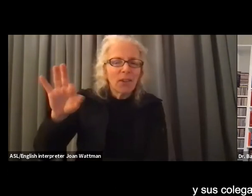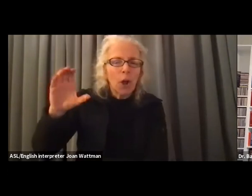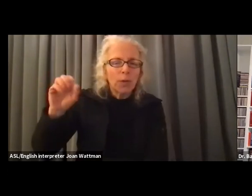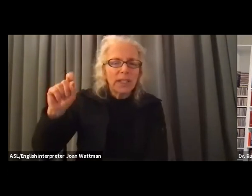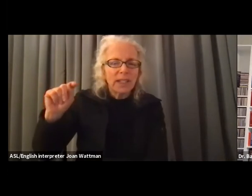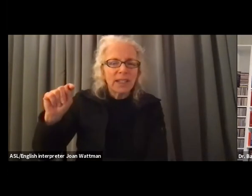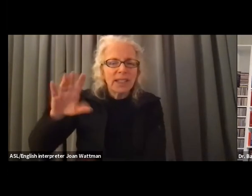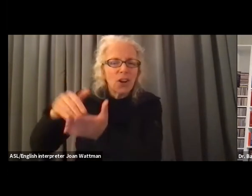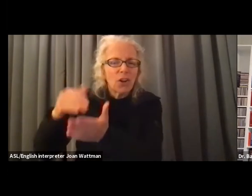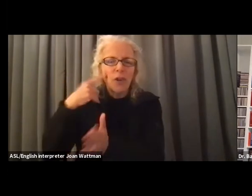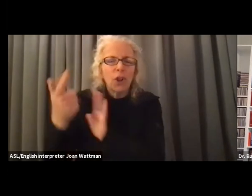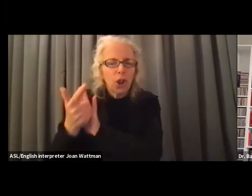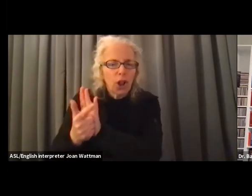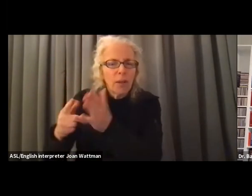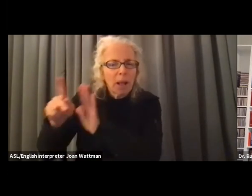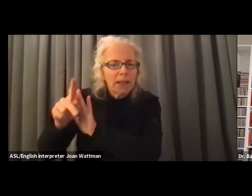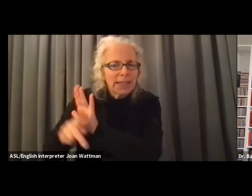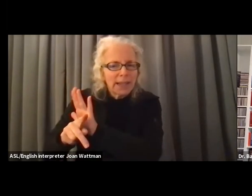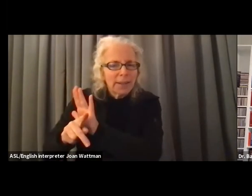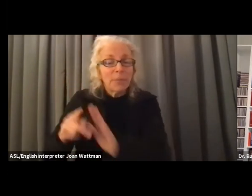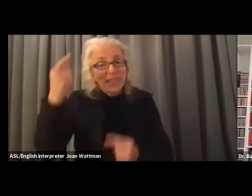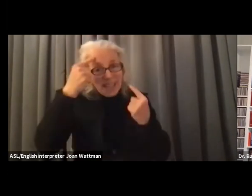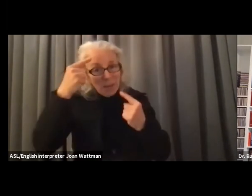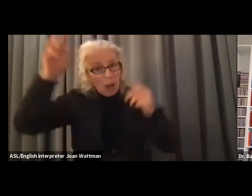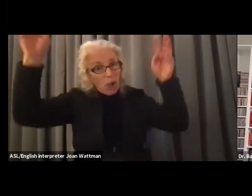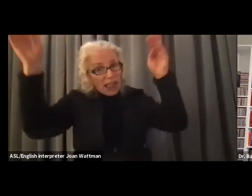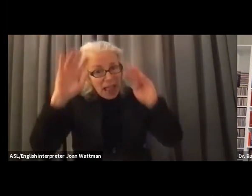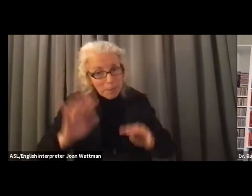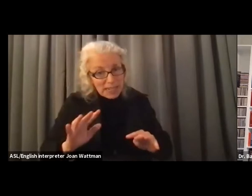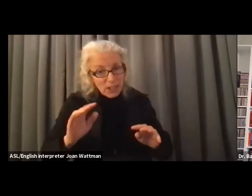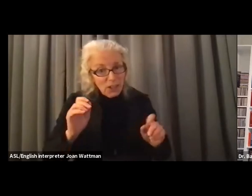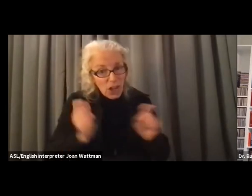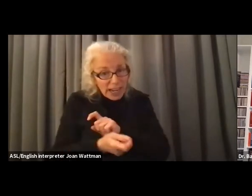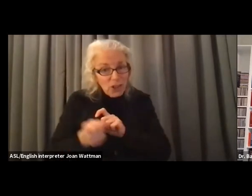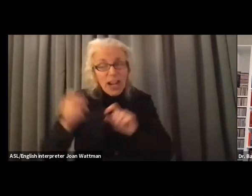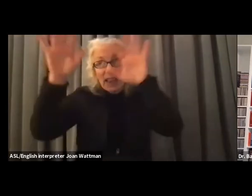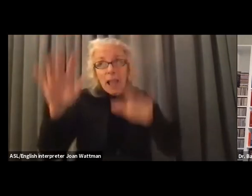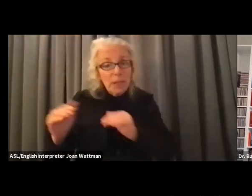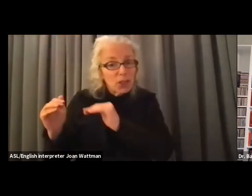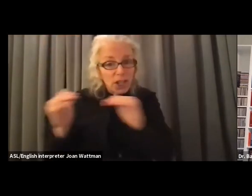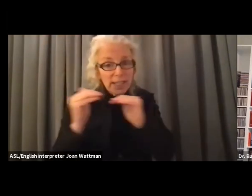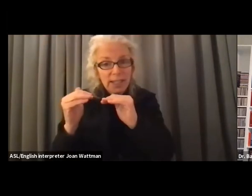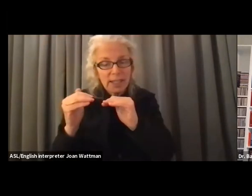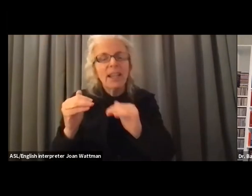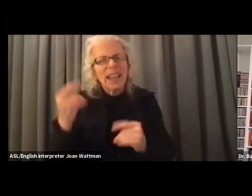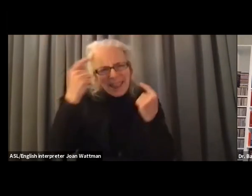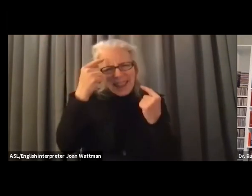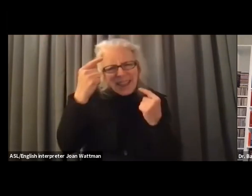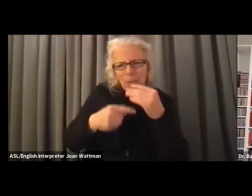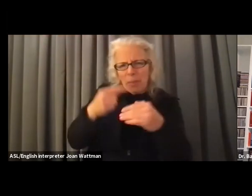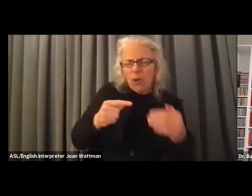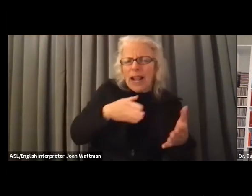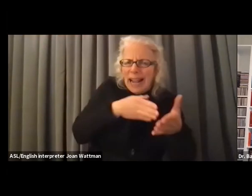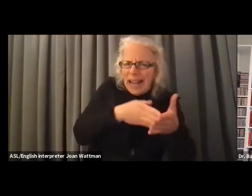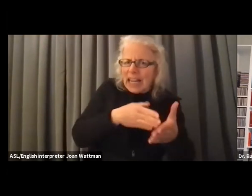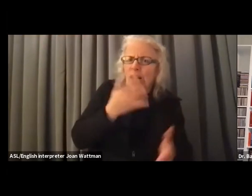Policy, is centering climate change and centering climate justice in the context of an anti-racist Black